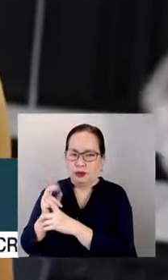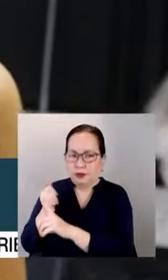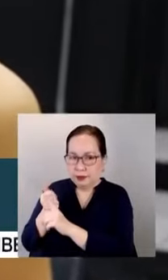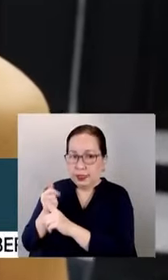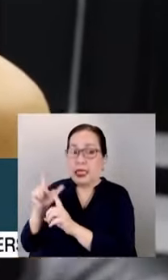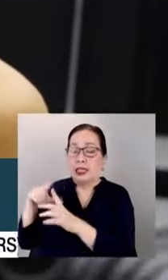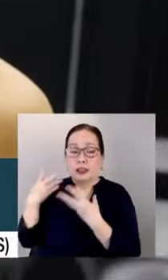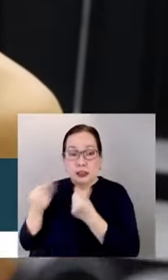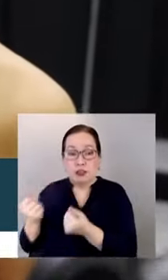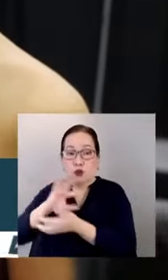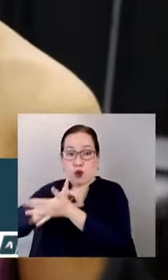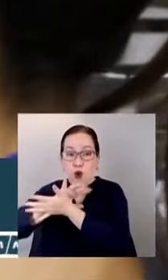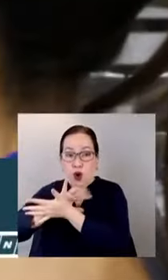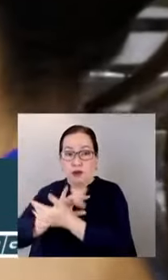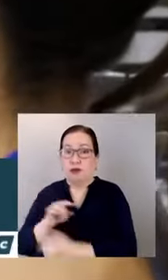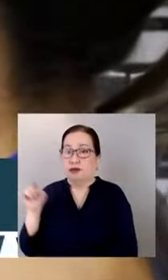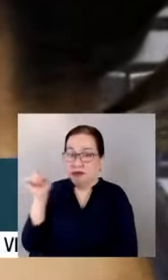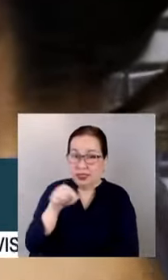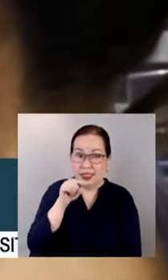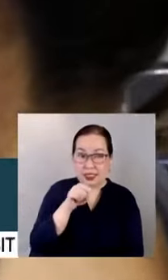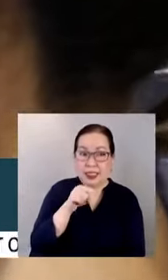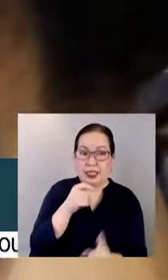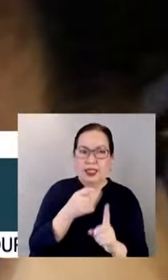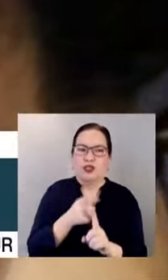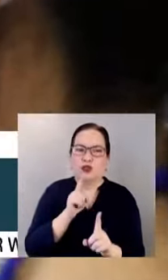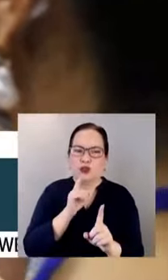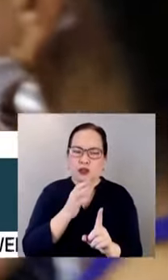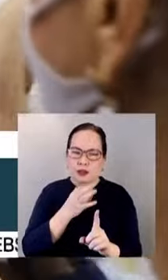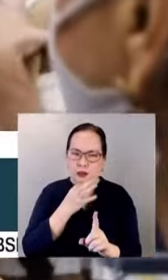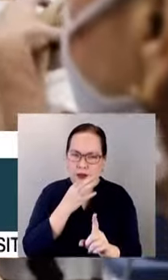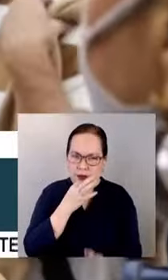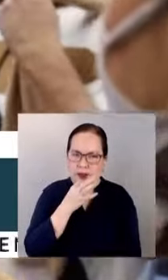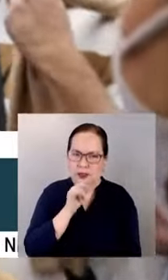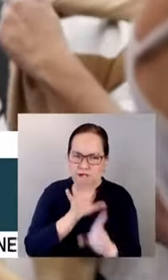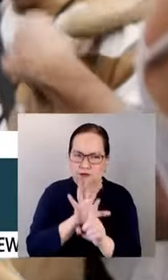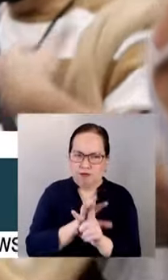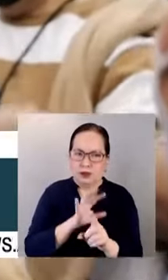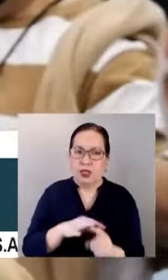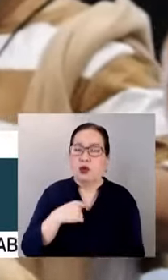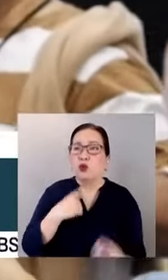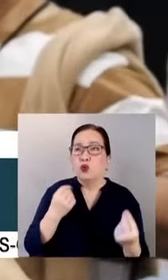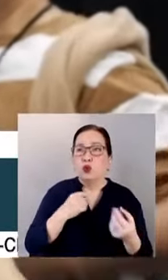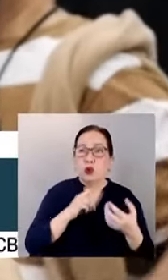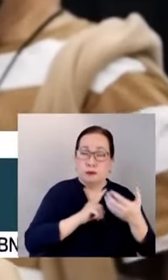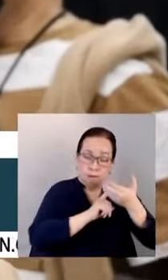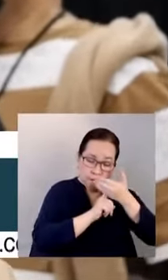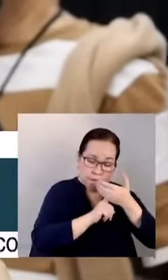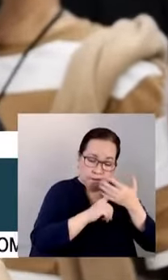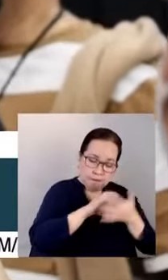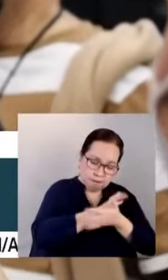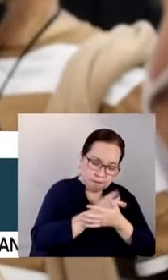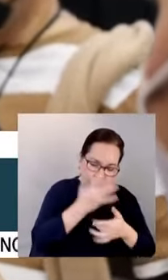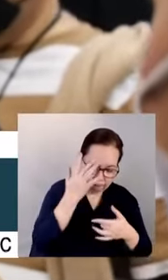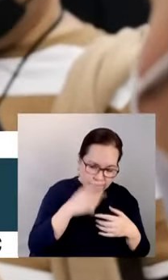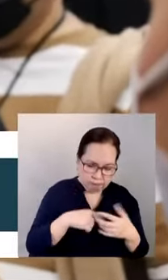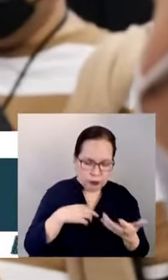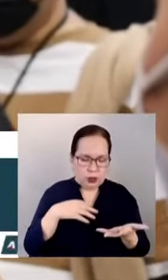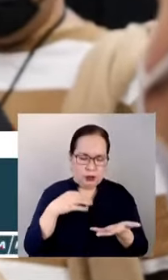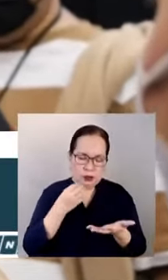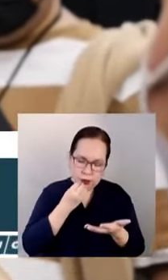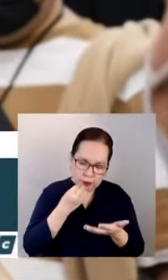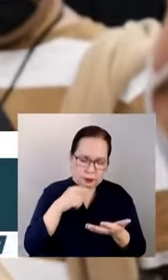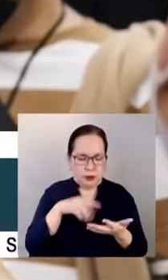of the preliminary favorites. In my room, I was just trying to stay positive. I read a lot. I did my exercises. I maintained my diet. Miss Universe